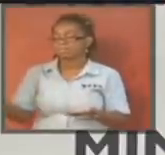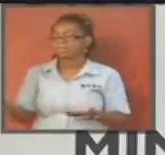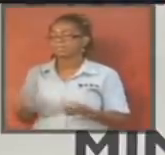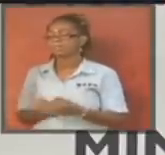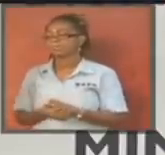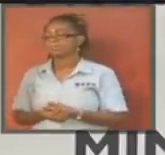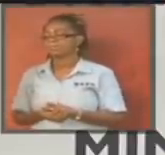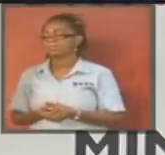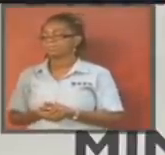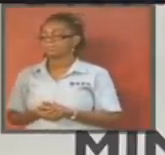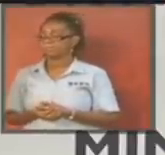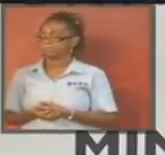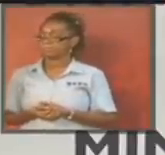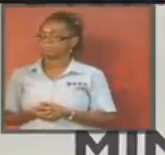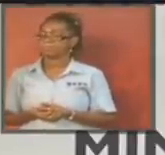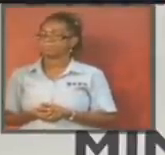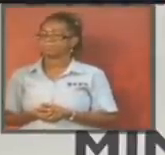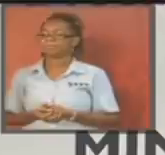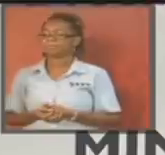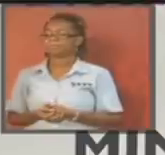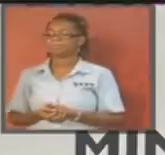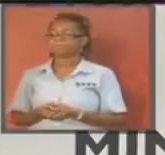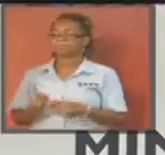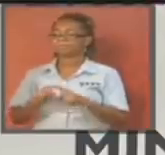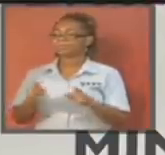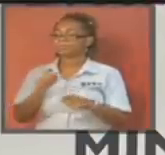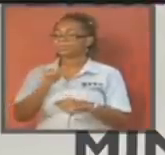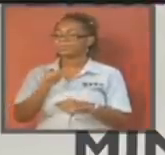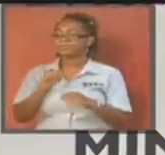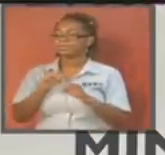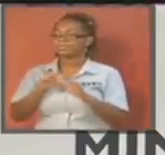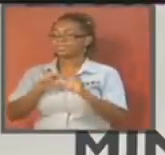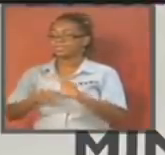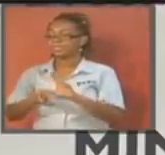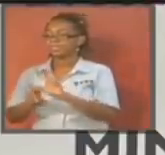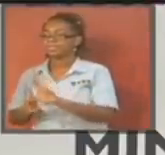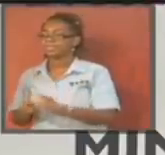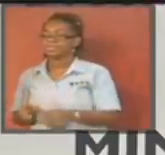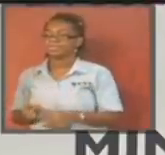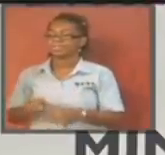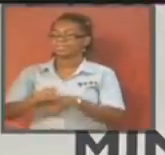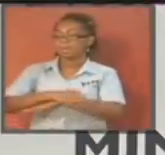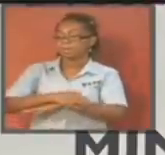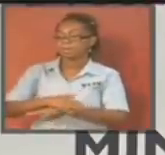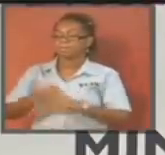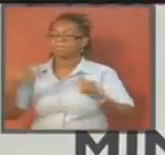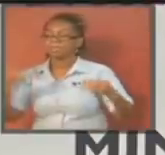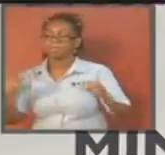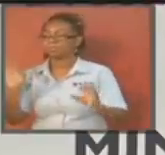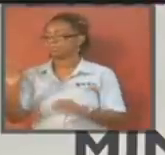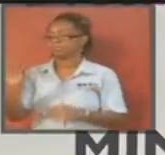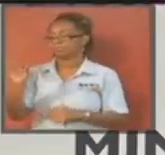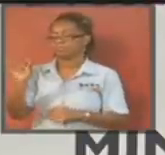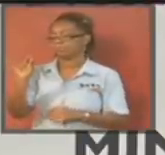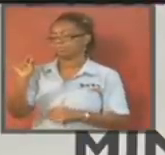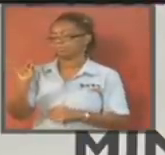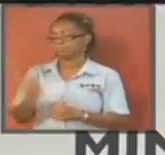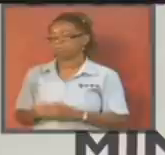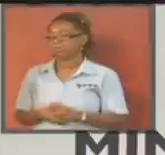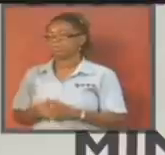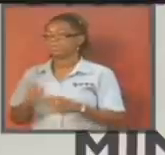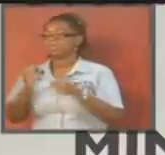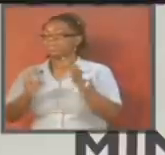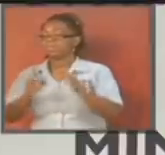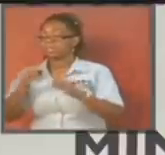have not recommended anything further as of Saturday, but as we continue to go forward, as the numbers are reviewed, number of